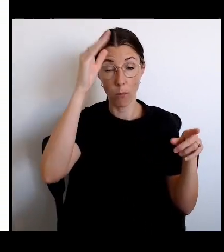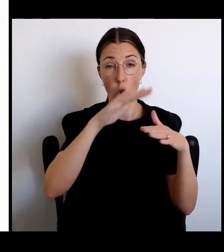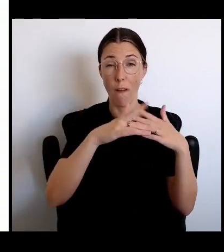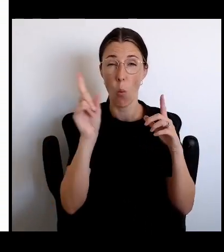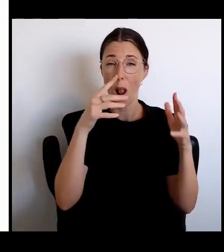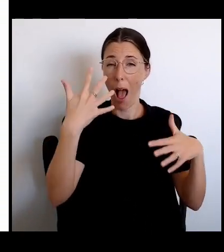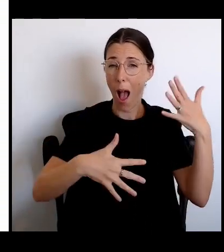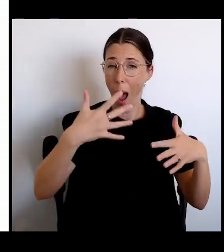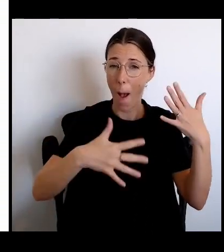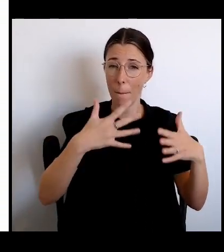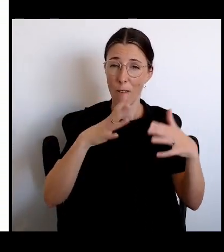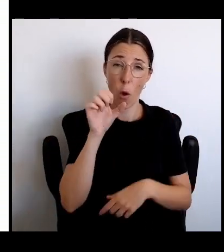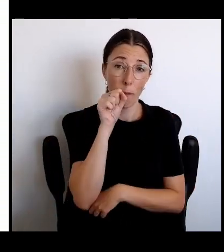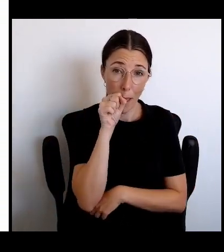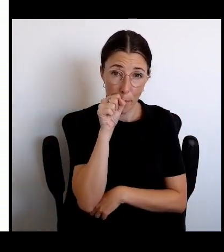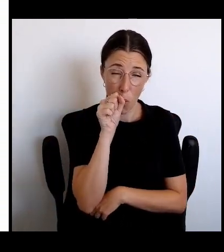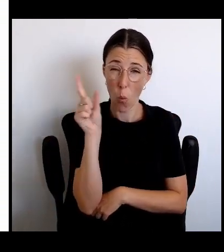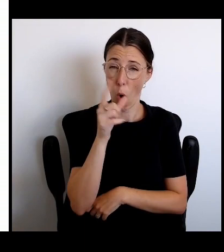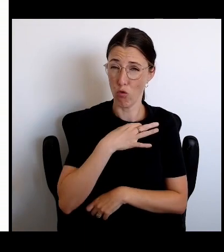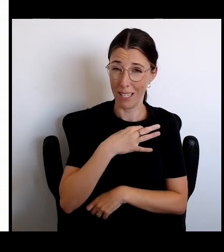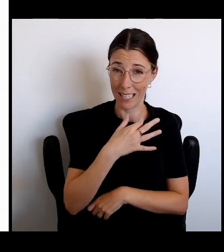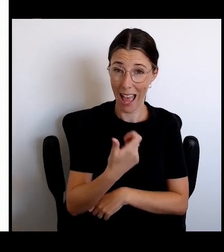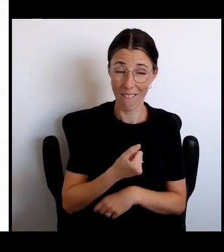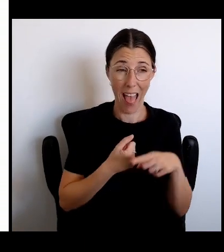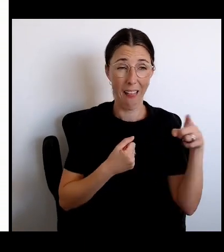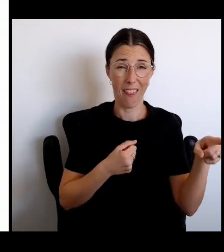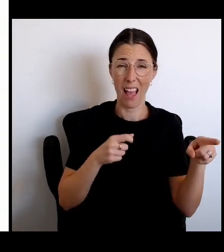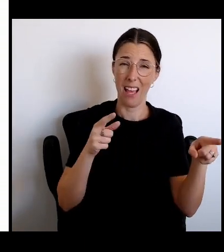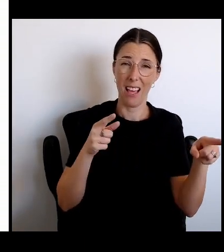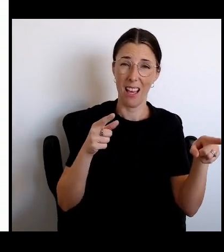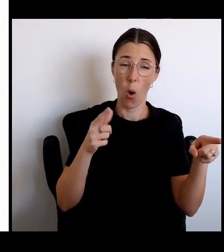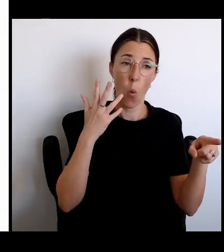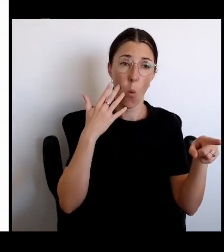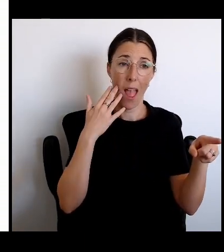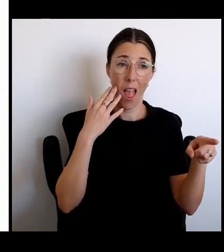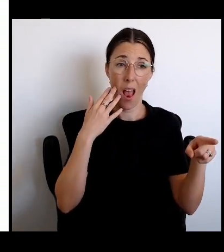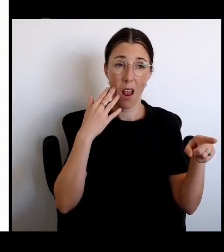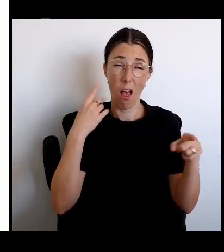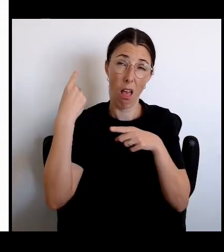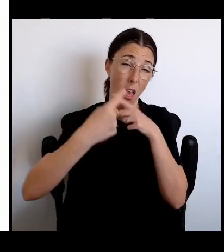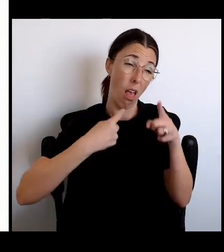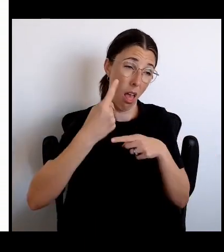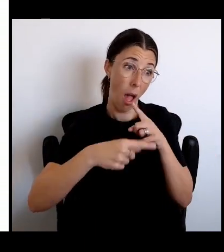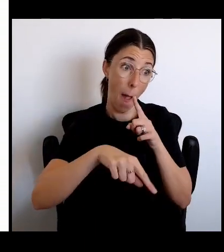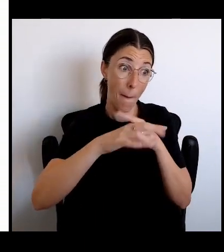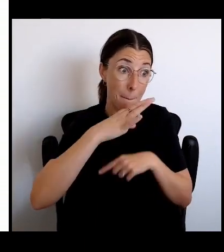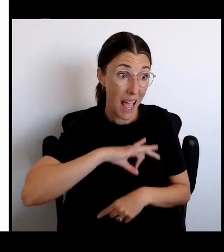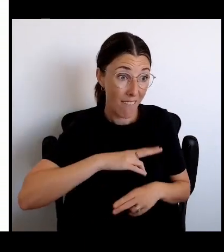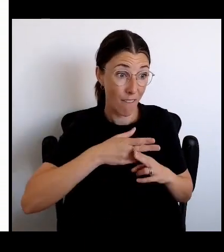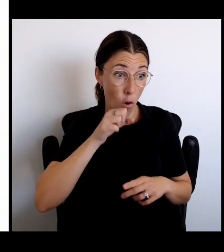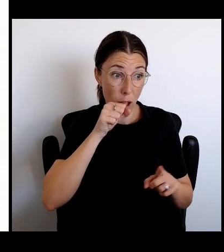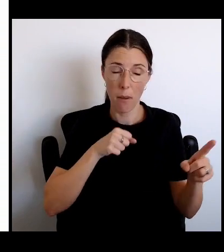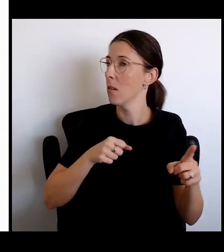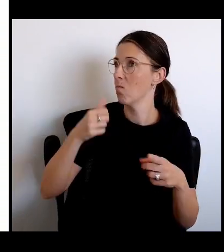and they actively reject any of the claimed benefits of vaping. So this is kind of your advocates